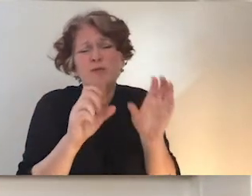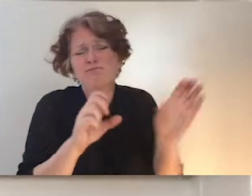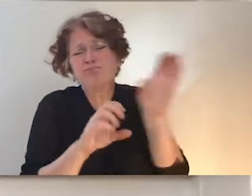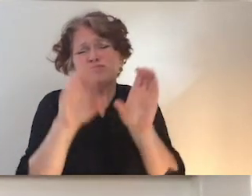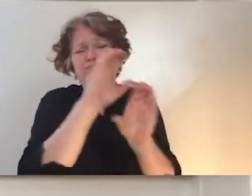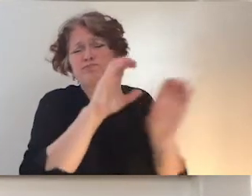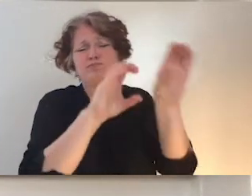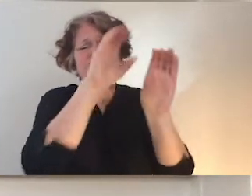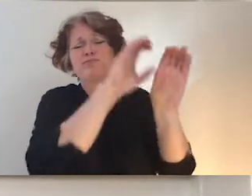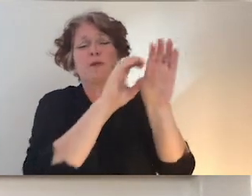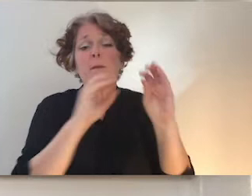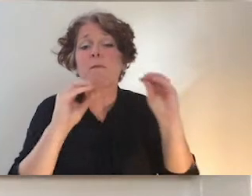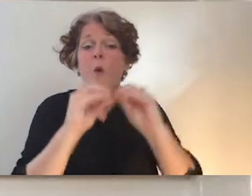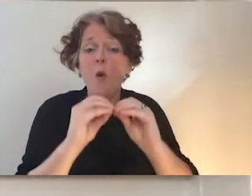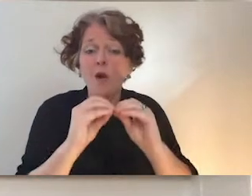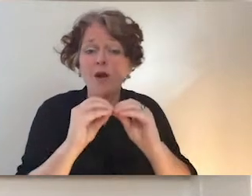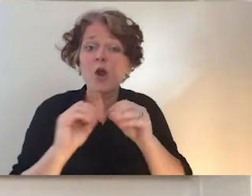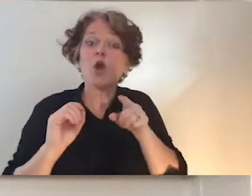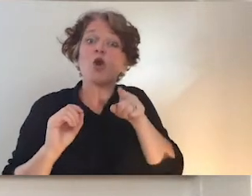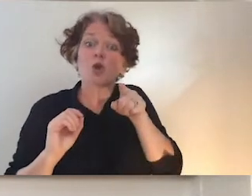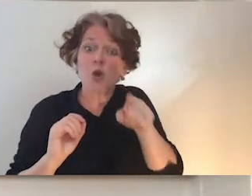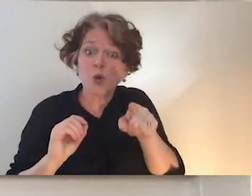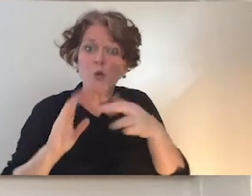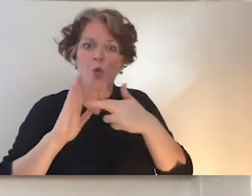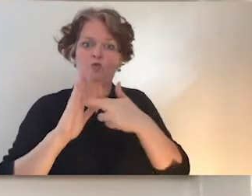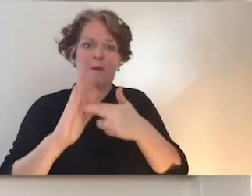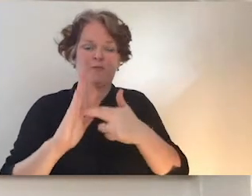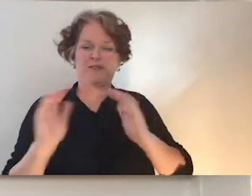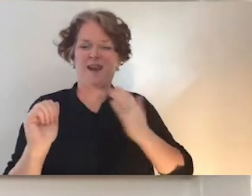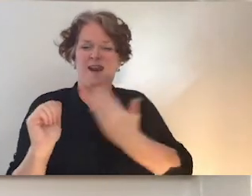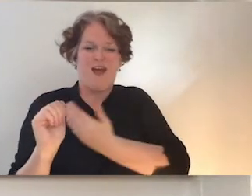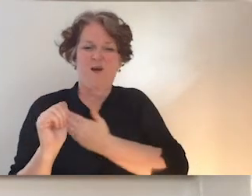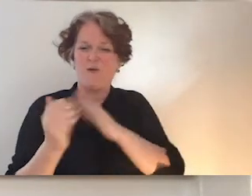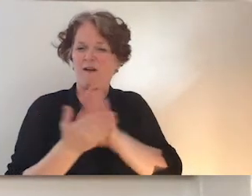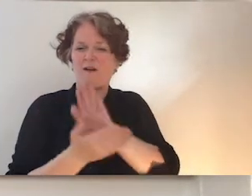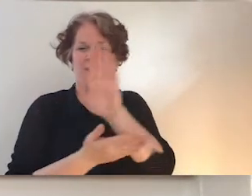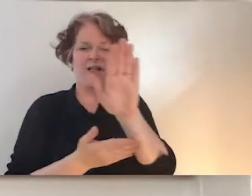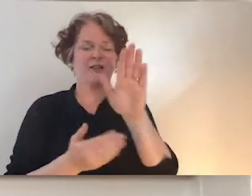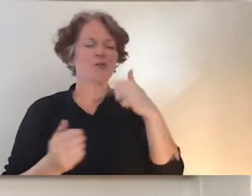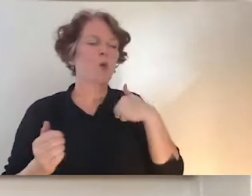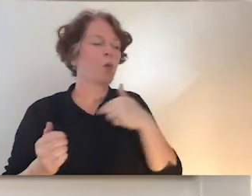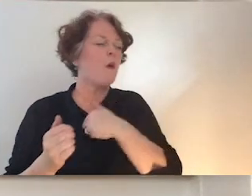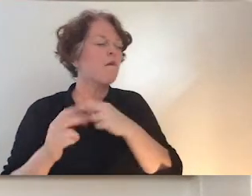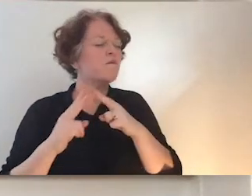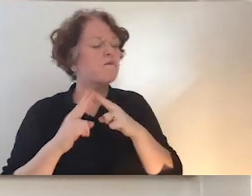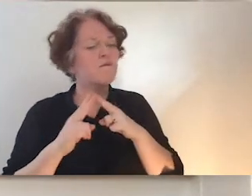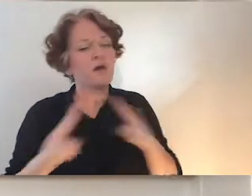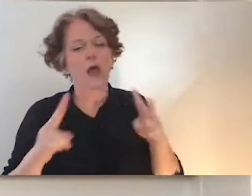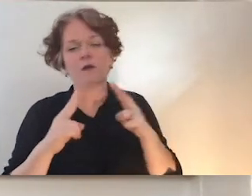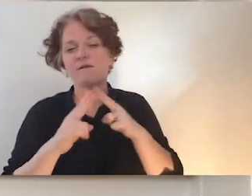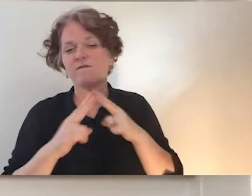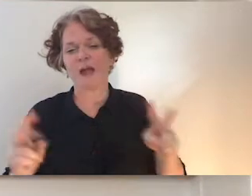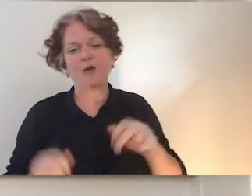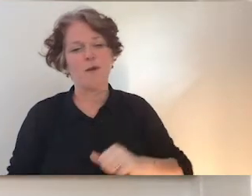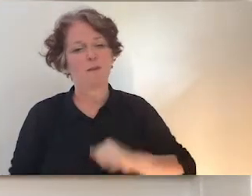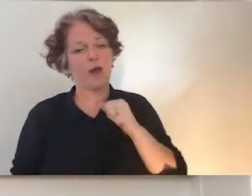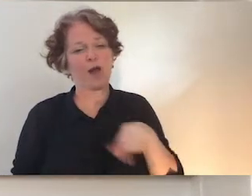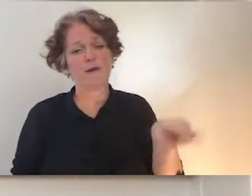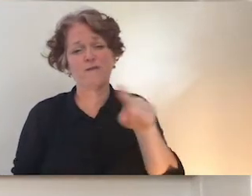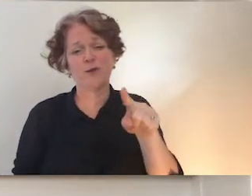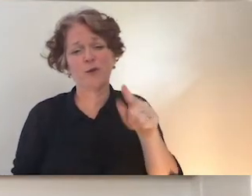so much more. You are the ultimate standard bearers of our college, and we are very, very proud of